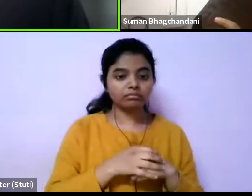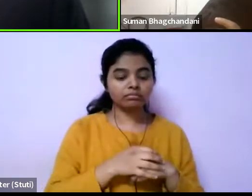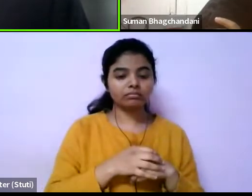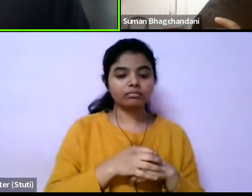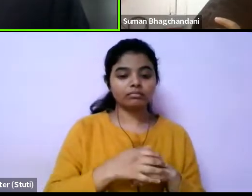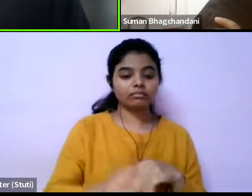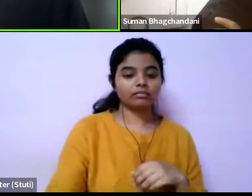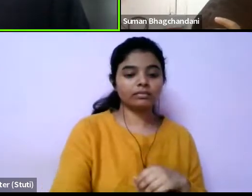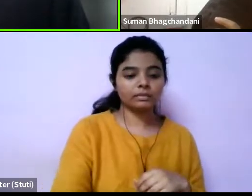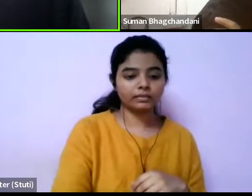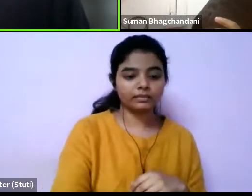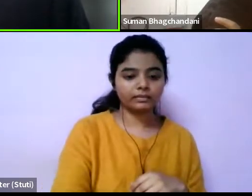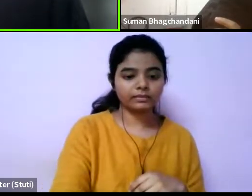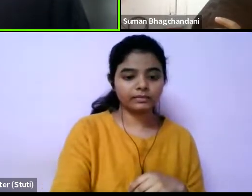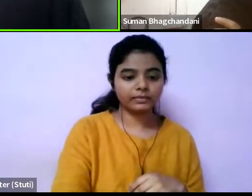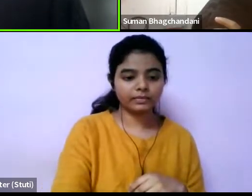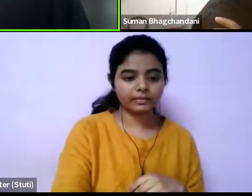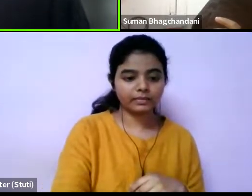down?